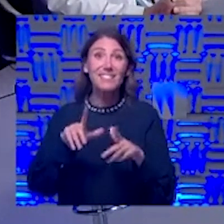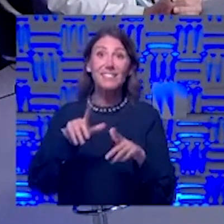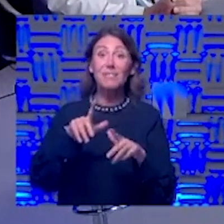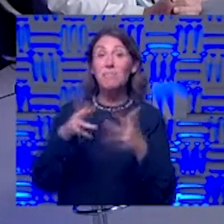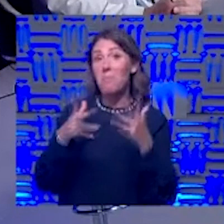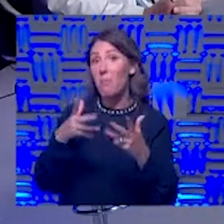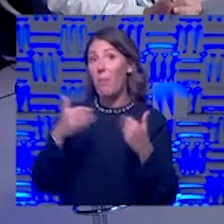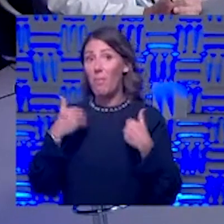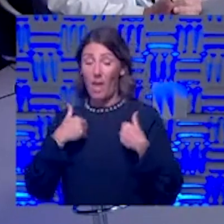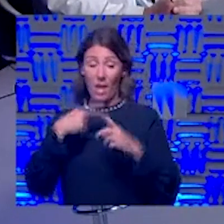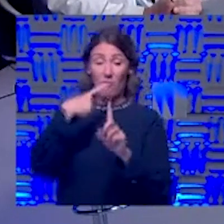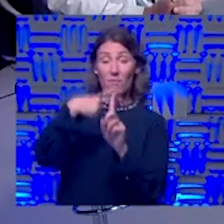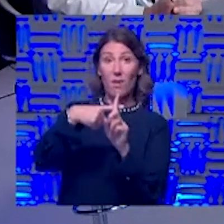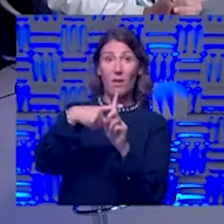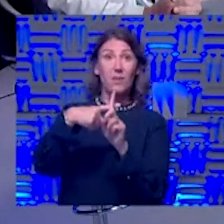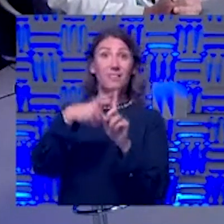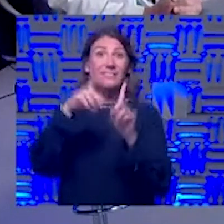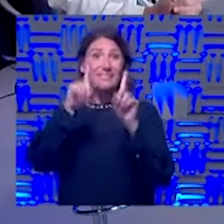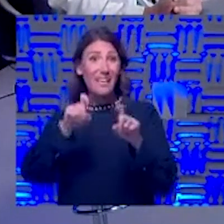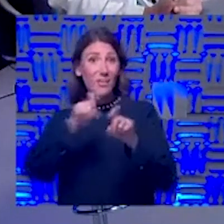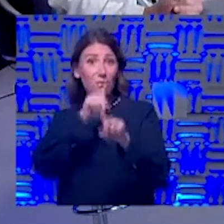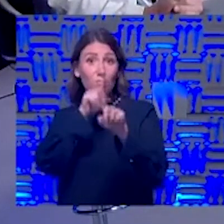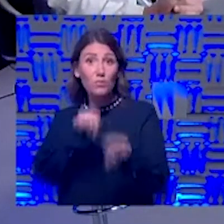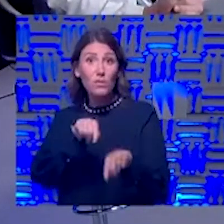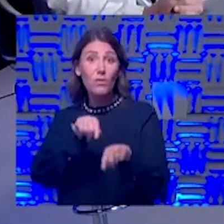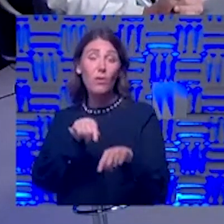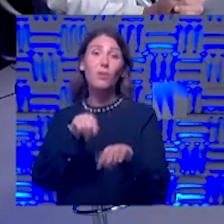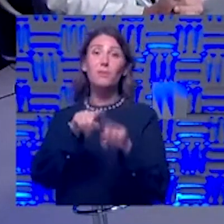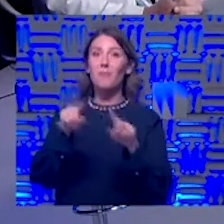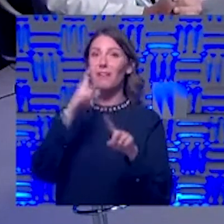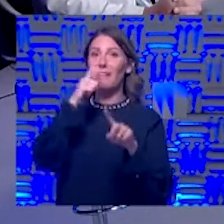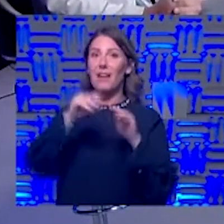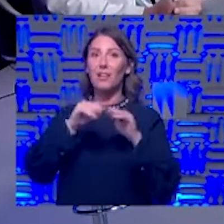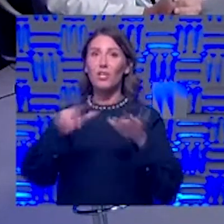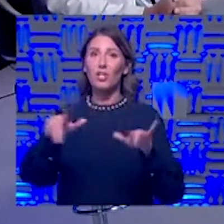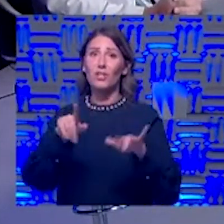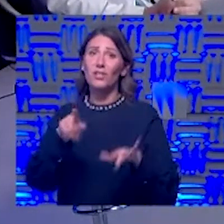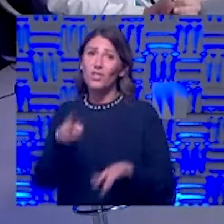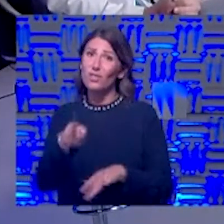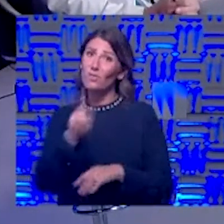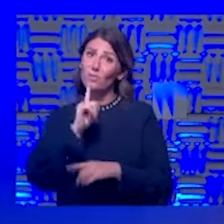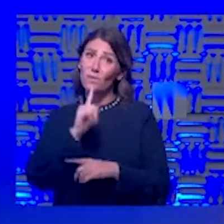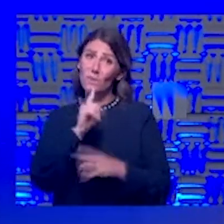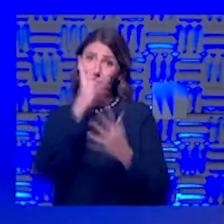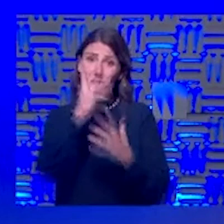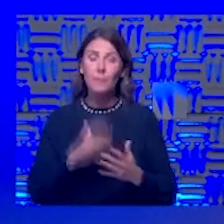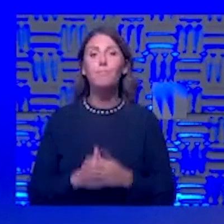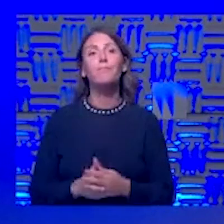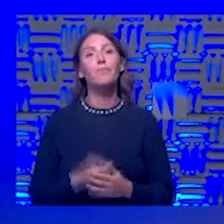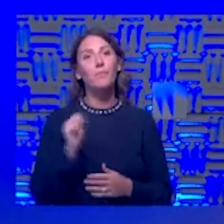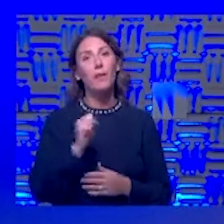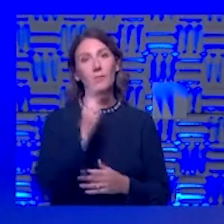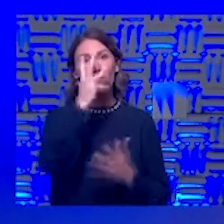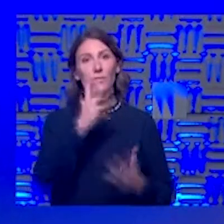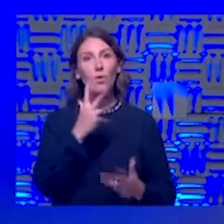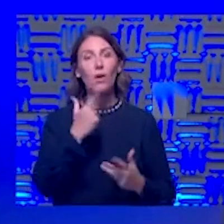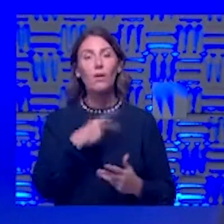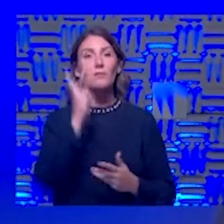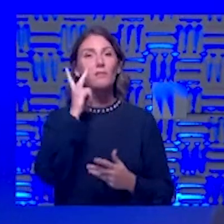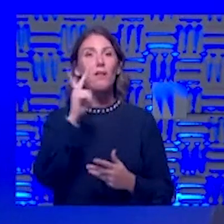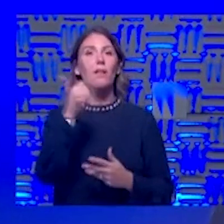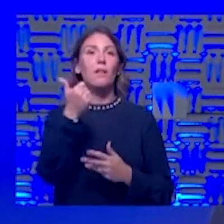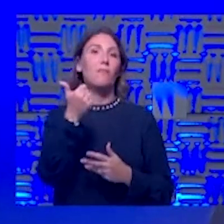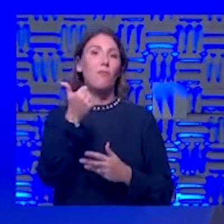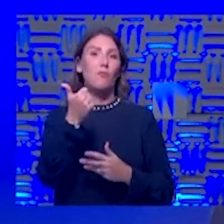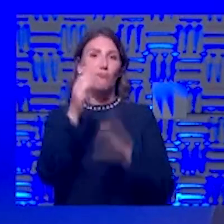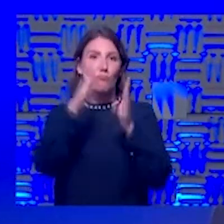not contagious. How do you help Scott and his 18-year-old daughter? She's sad. Yeah, this is unfortunate. I also saw another gentleman in